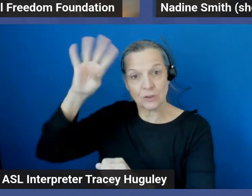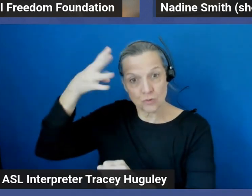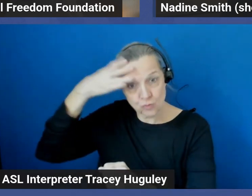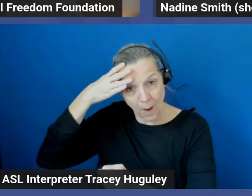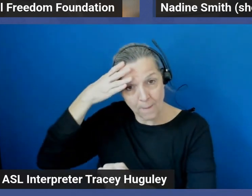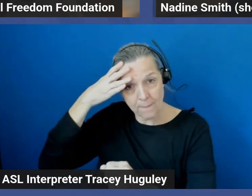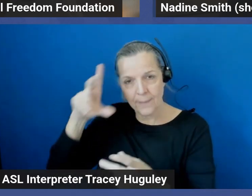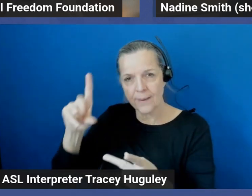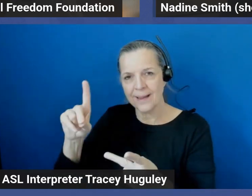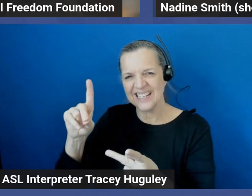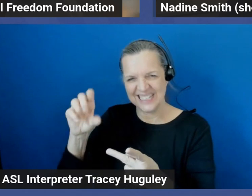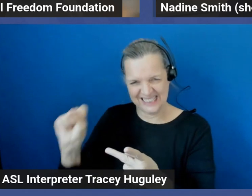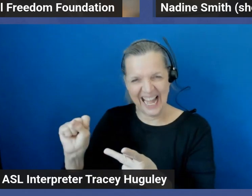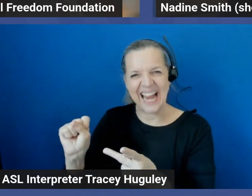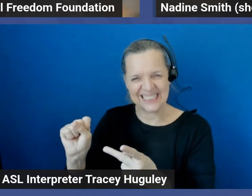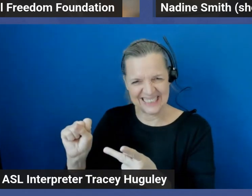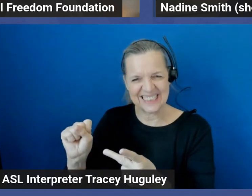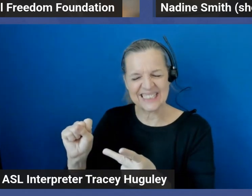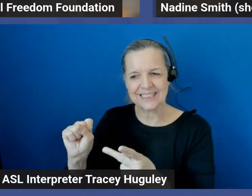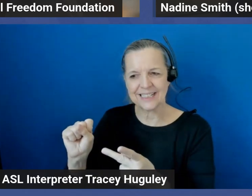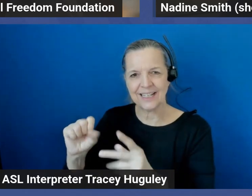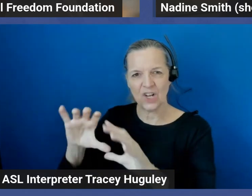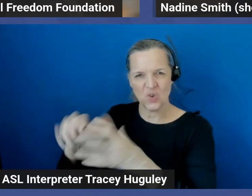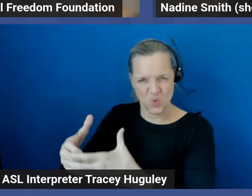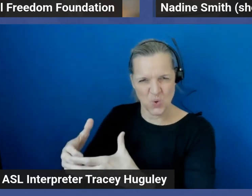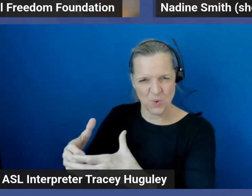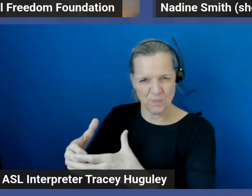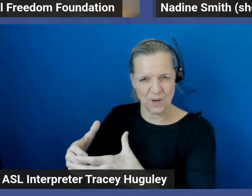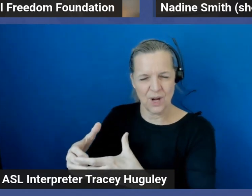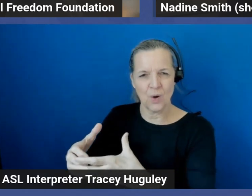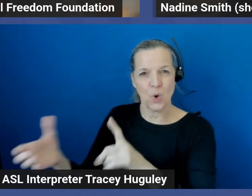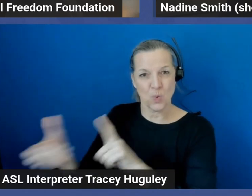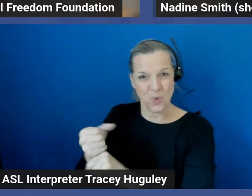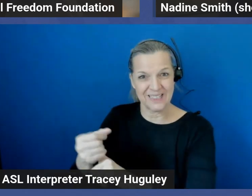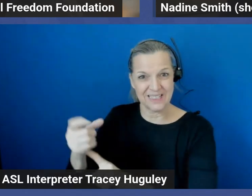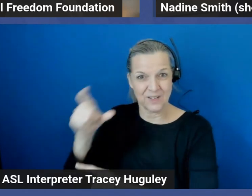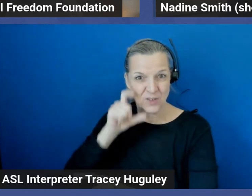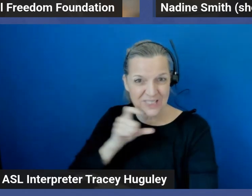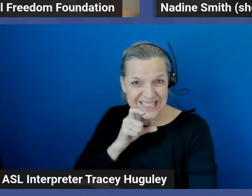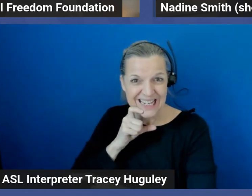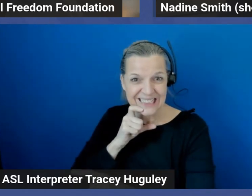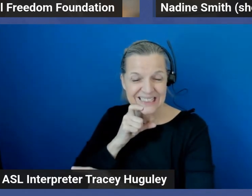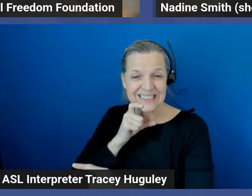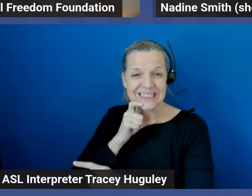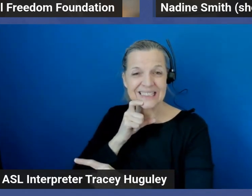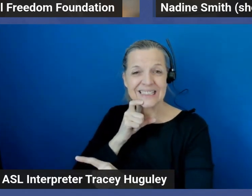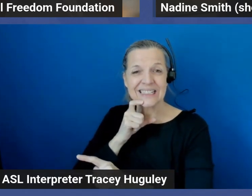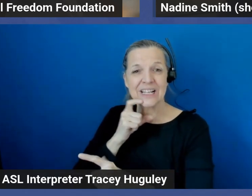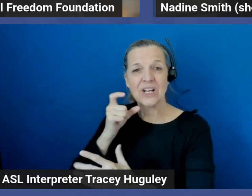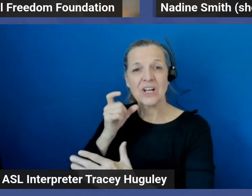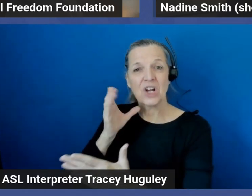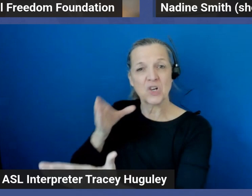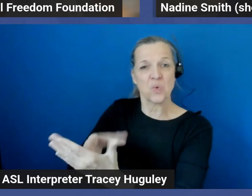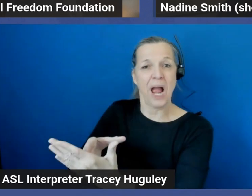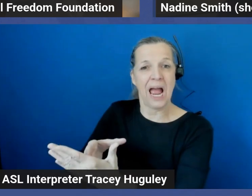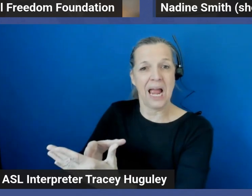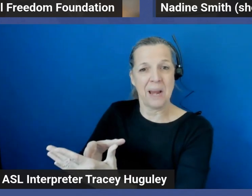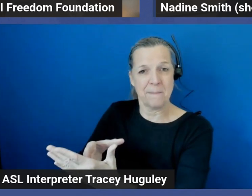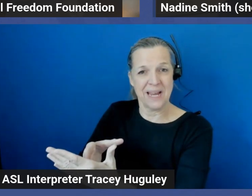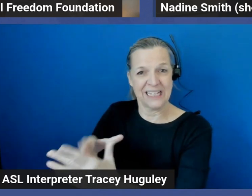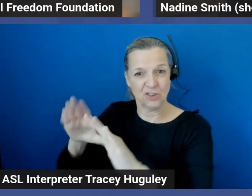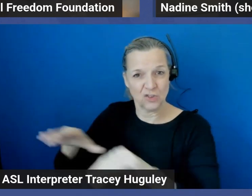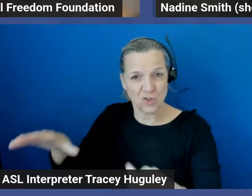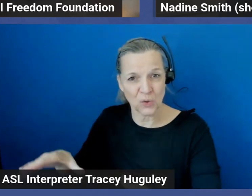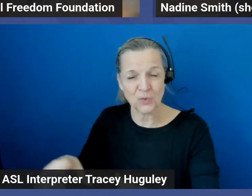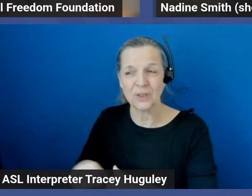for, sexual crimes against children. And they were just like, I can't keep up. I mean, there's